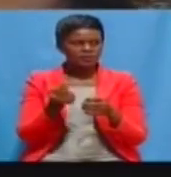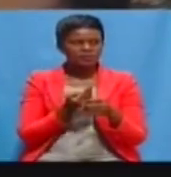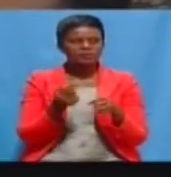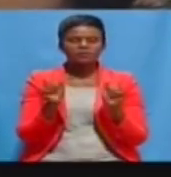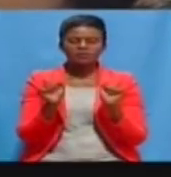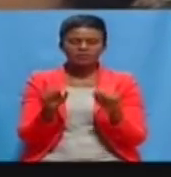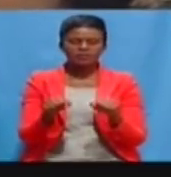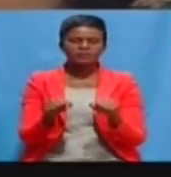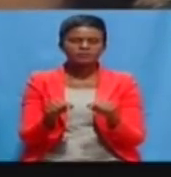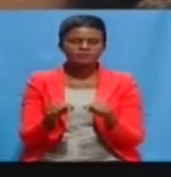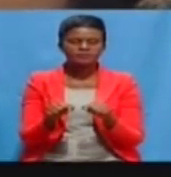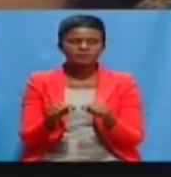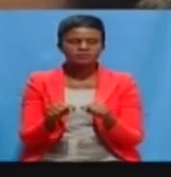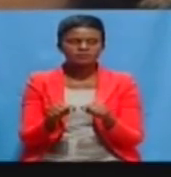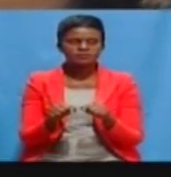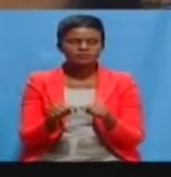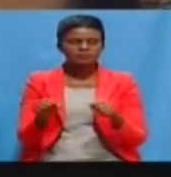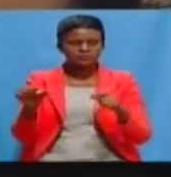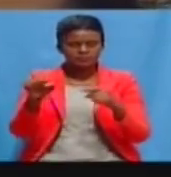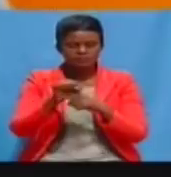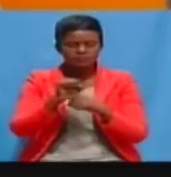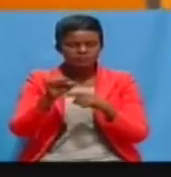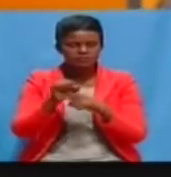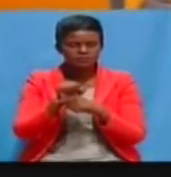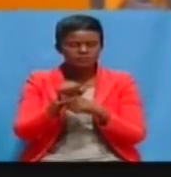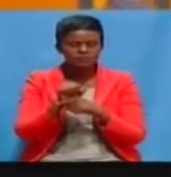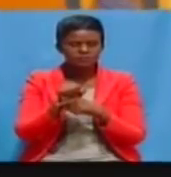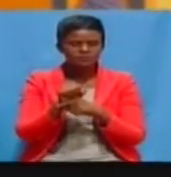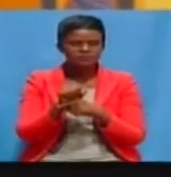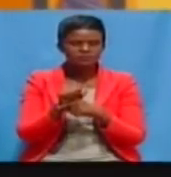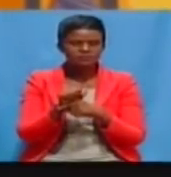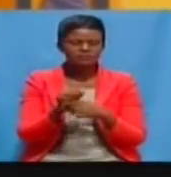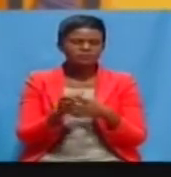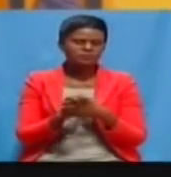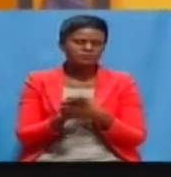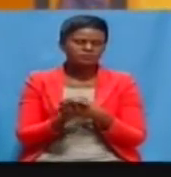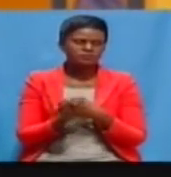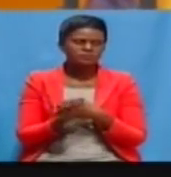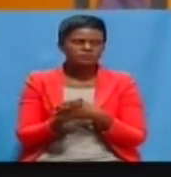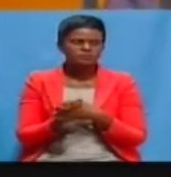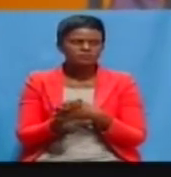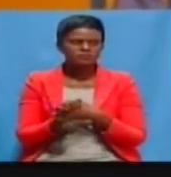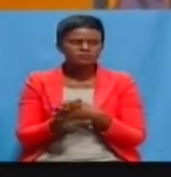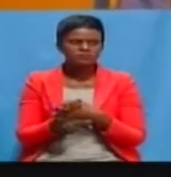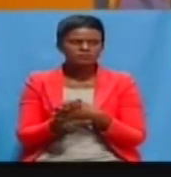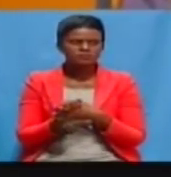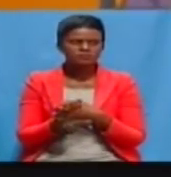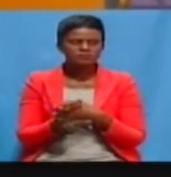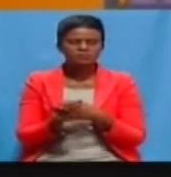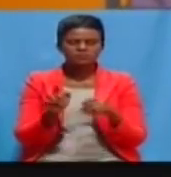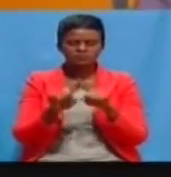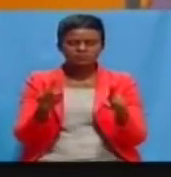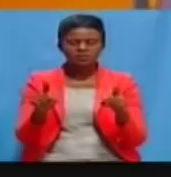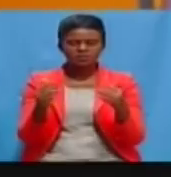influence government policy. Government spent 129 million budget for the cholera outbreak, a